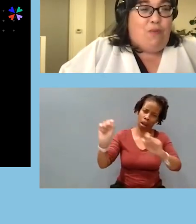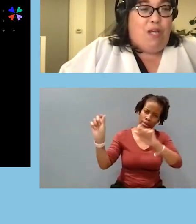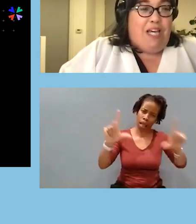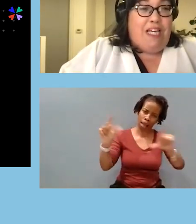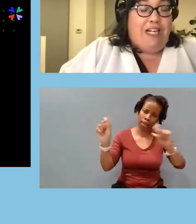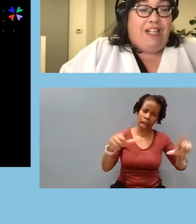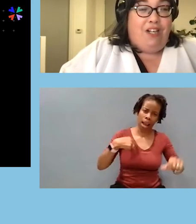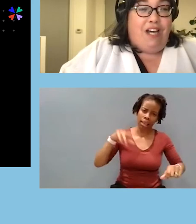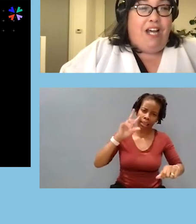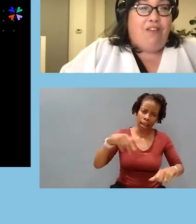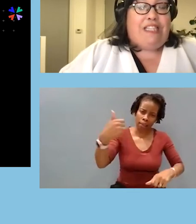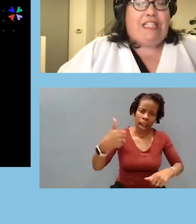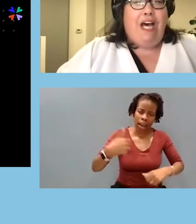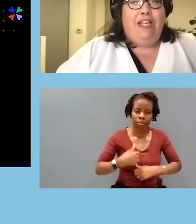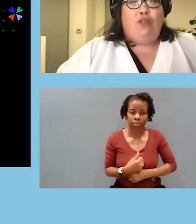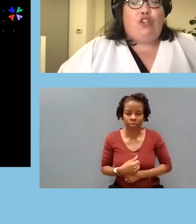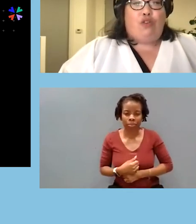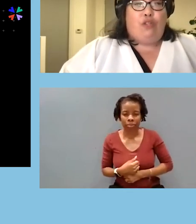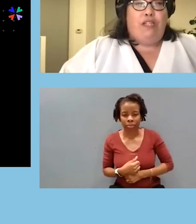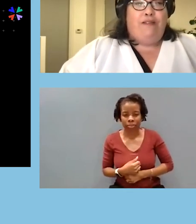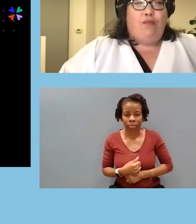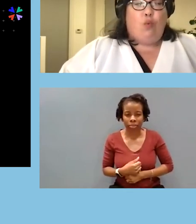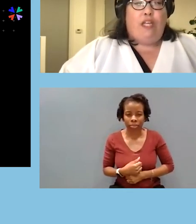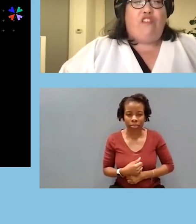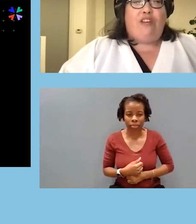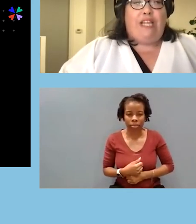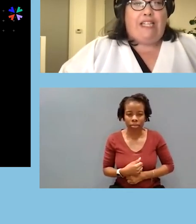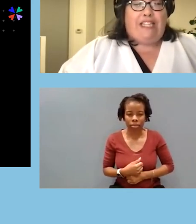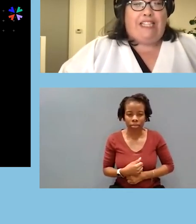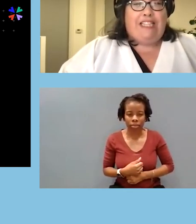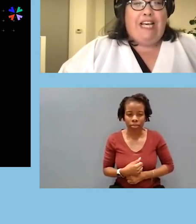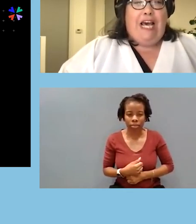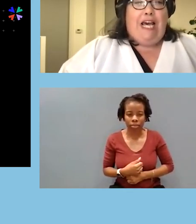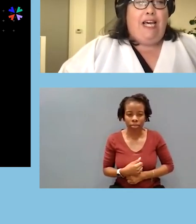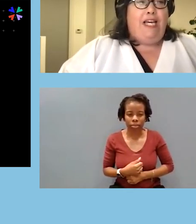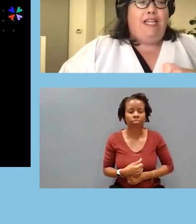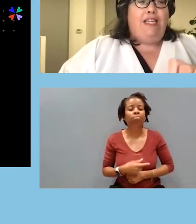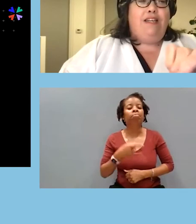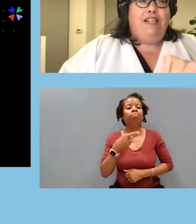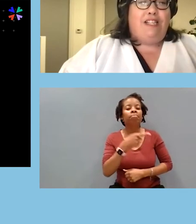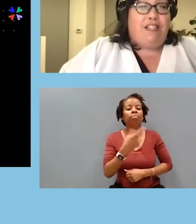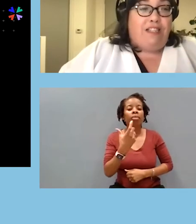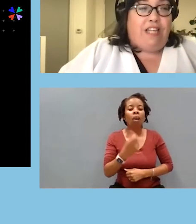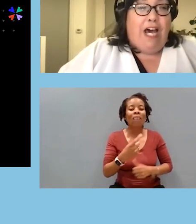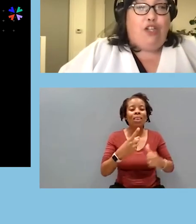So here, I have a slide on screen with the phonetics